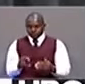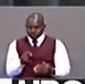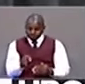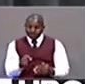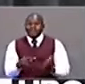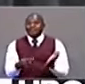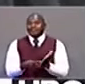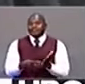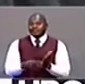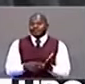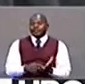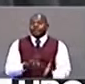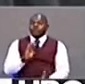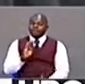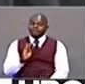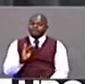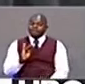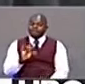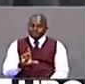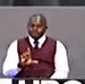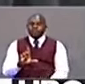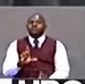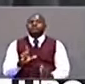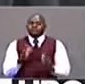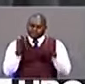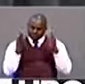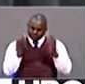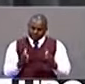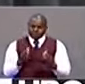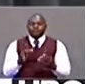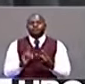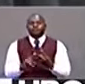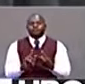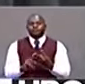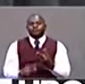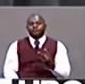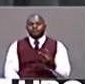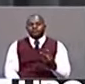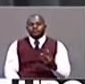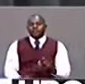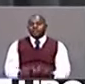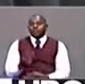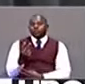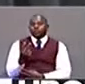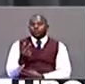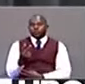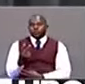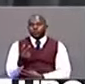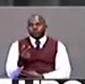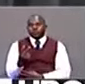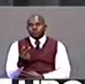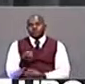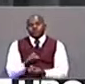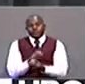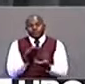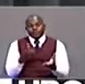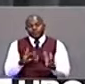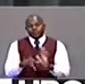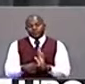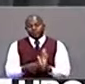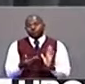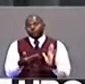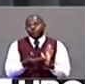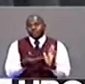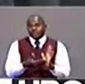very technical bill to deal with, that is one. Two, most of the issues